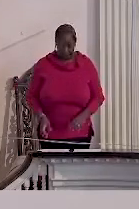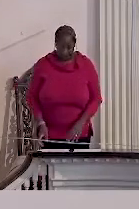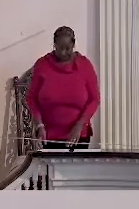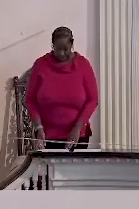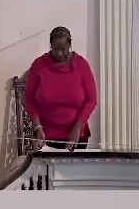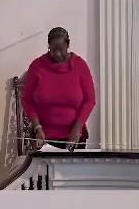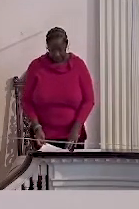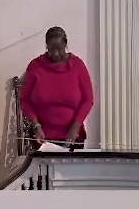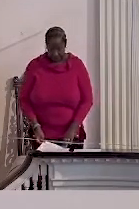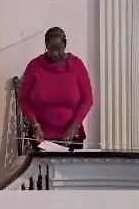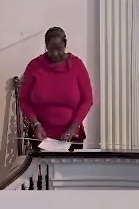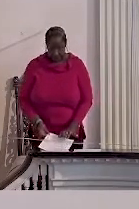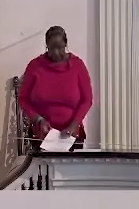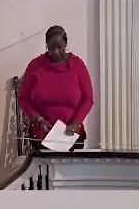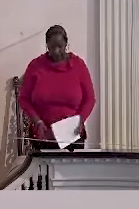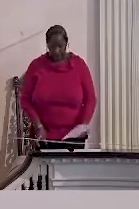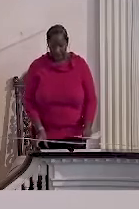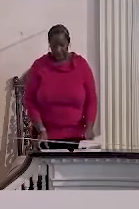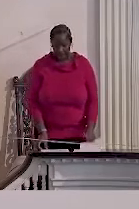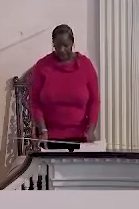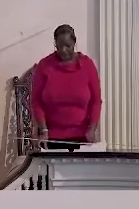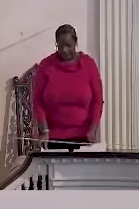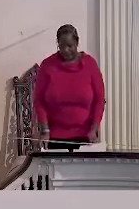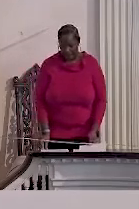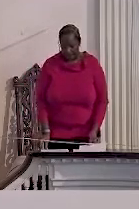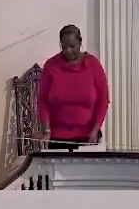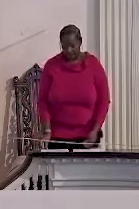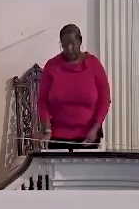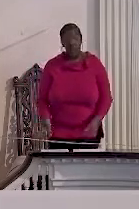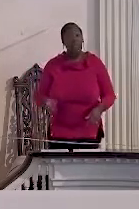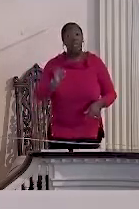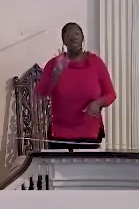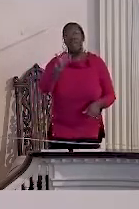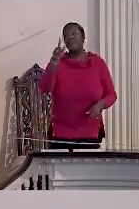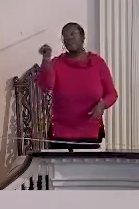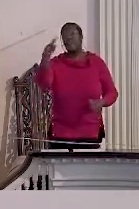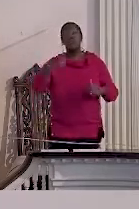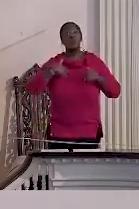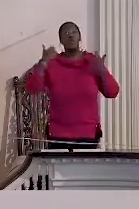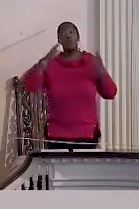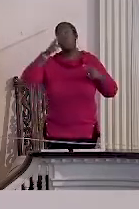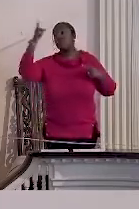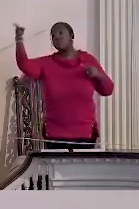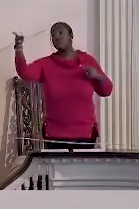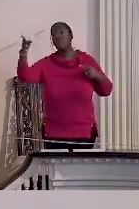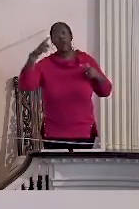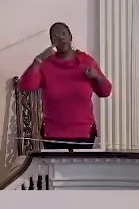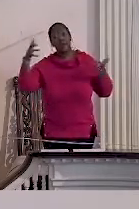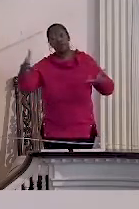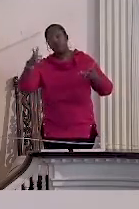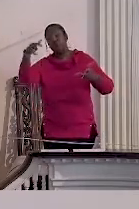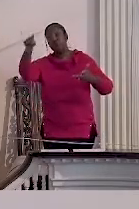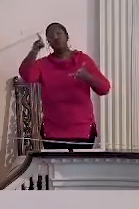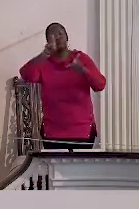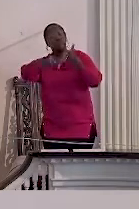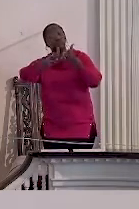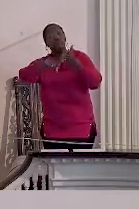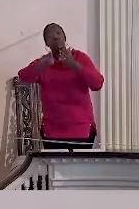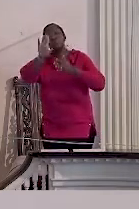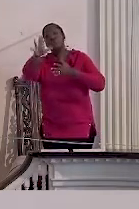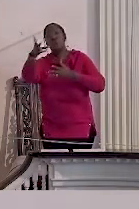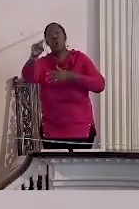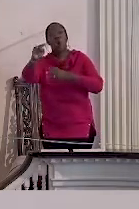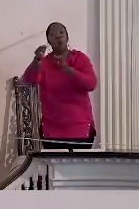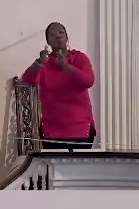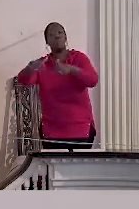If you're joining us from further away, I encourage you to research the native peoples of the land where you reside or are visiting.